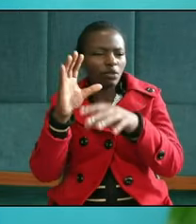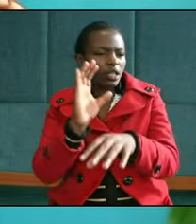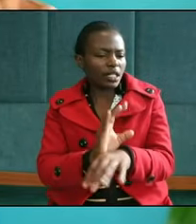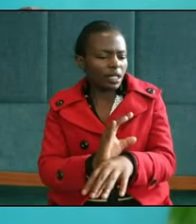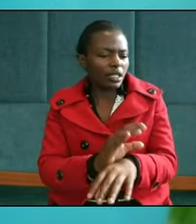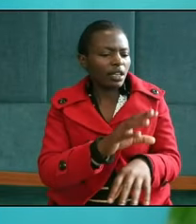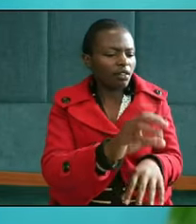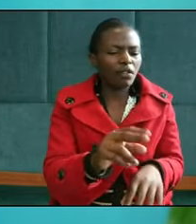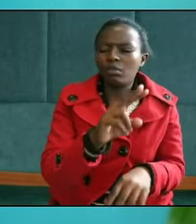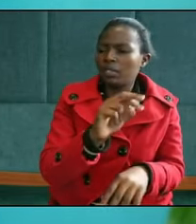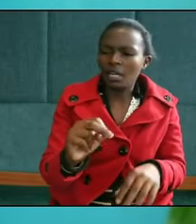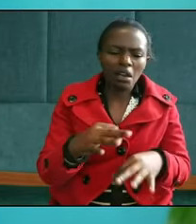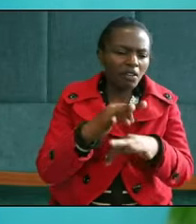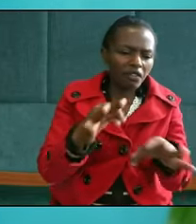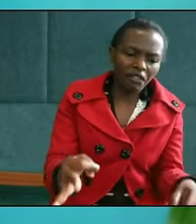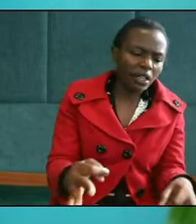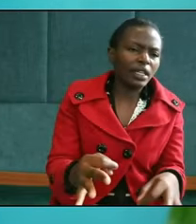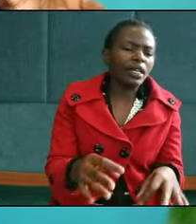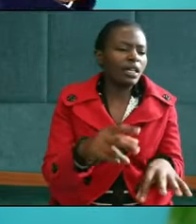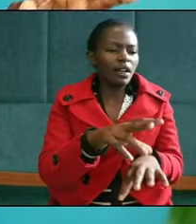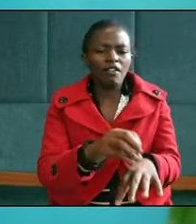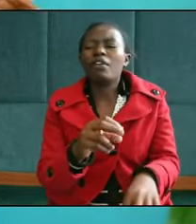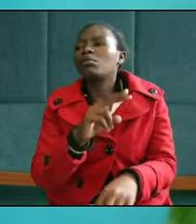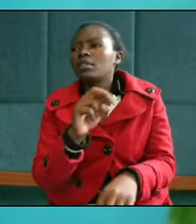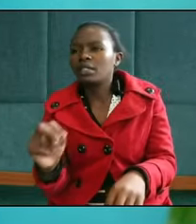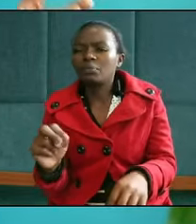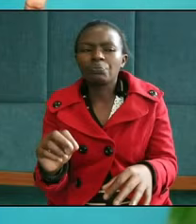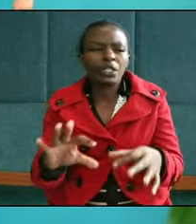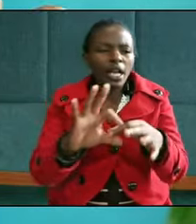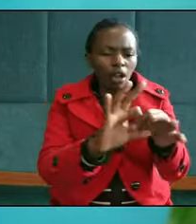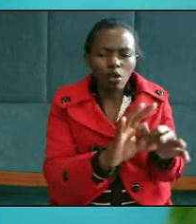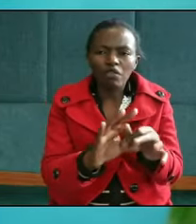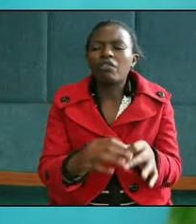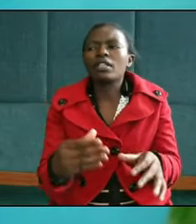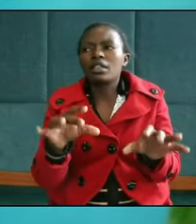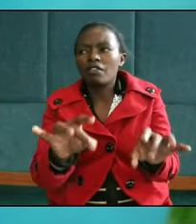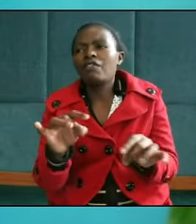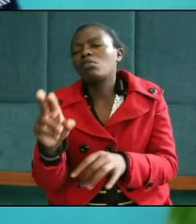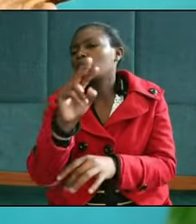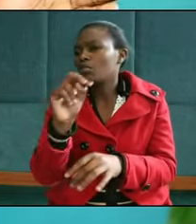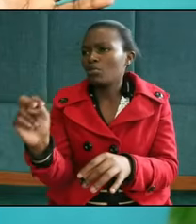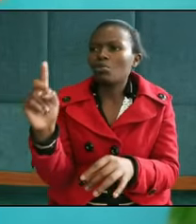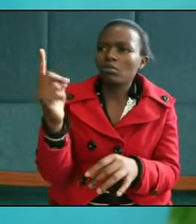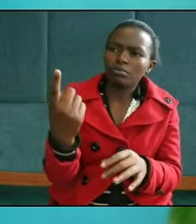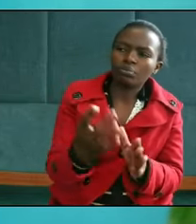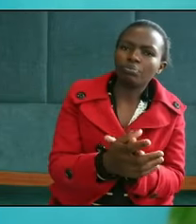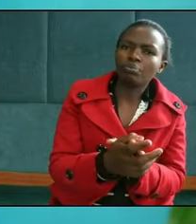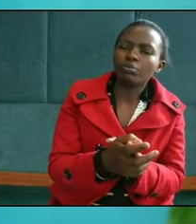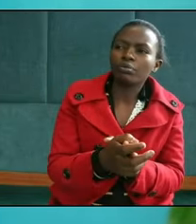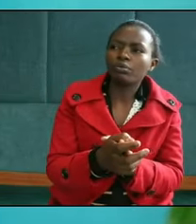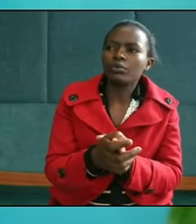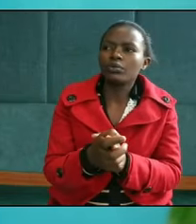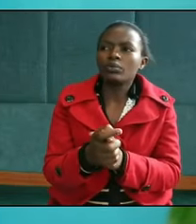field conference. He found none. He went to the union. He found none. He went to the division. He